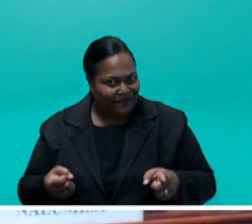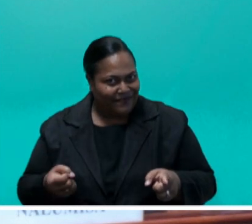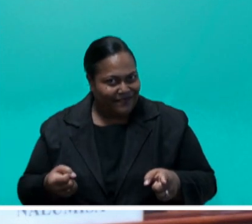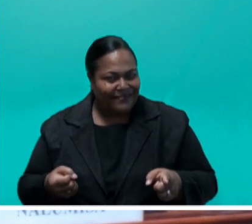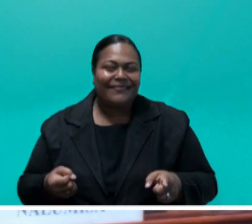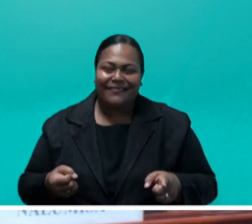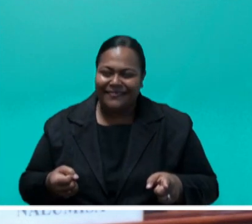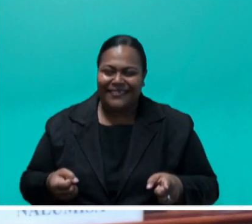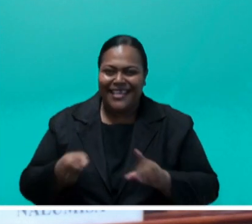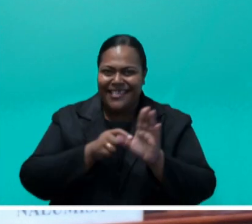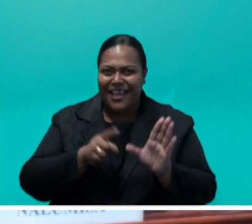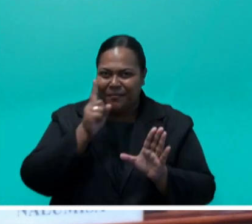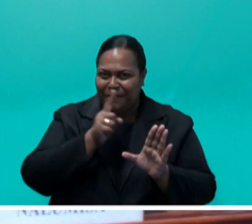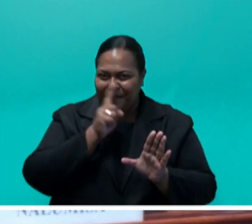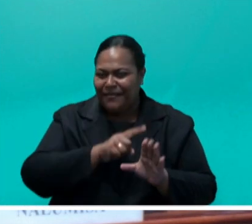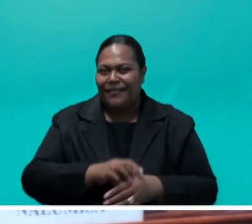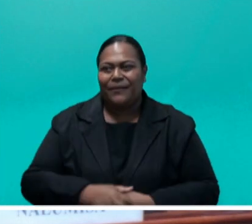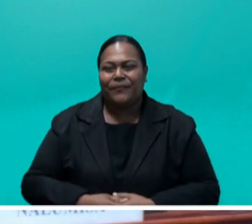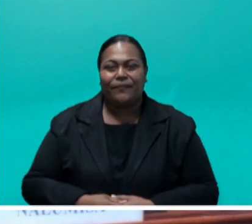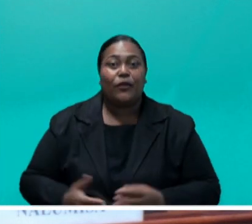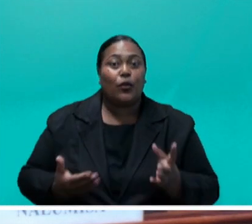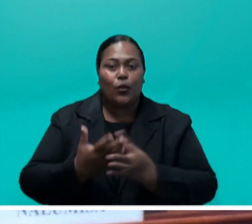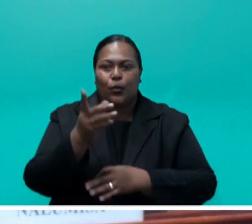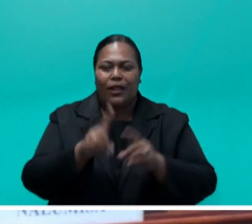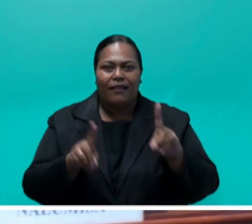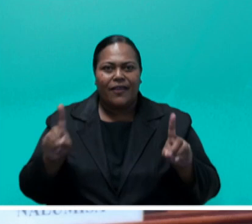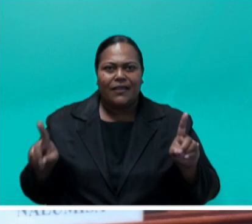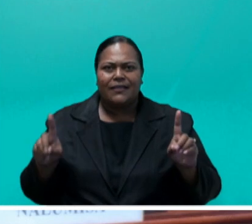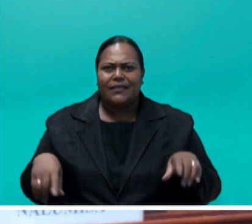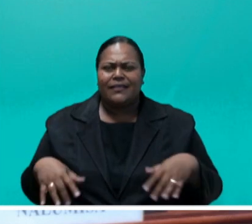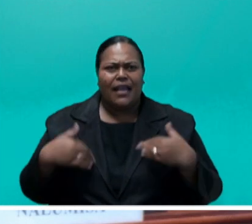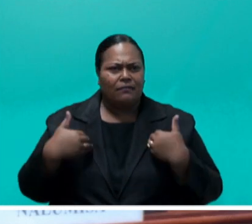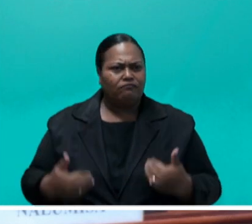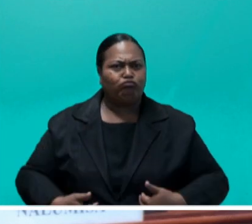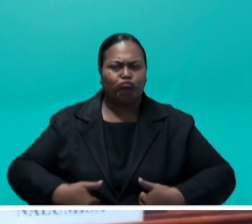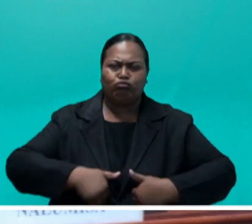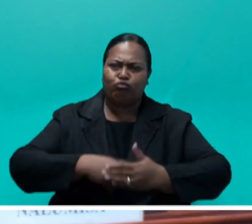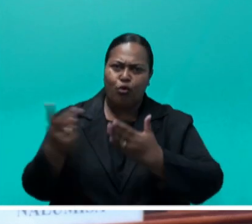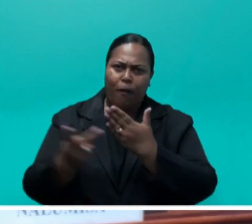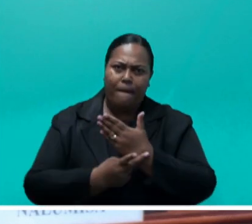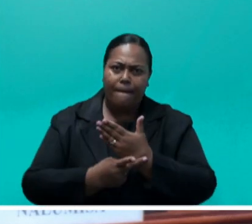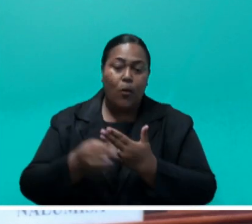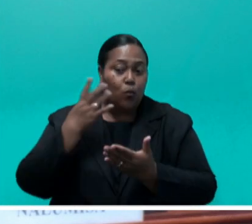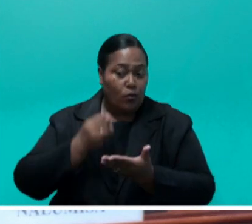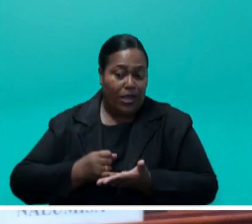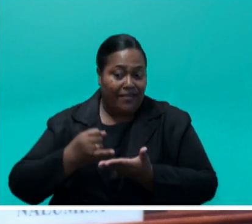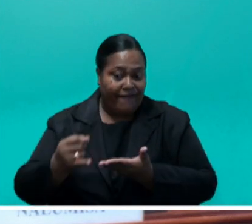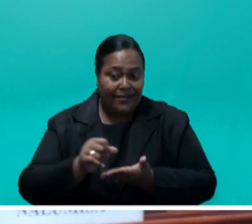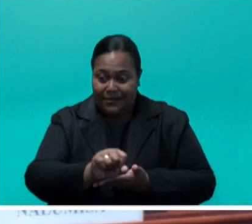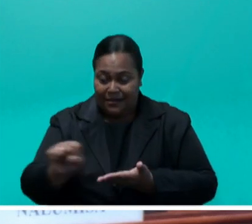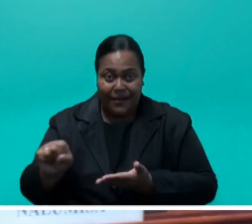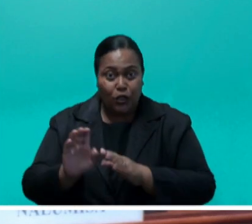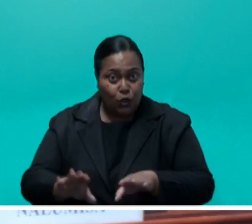people through diverse and enriching programs. By investing in their growth and